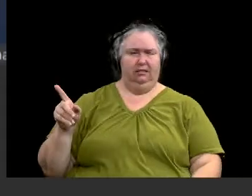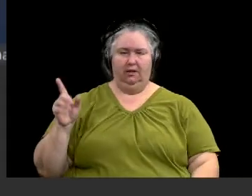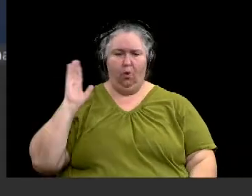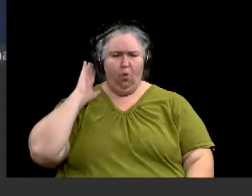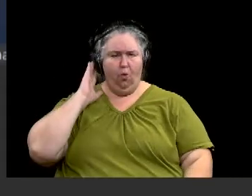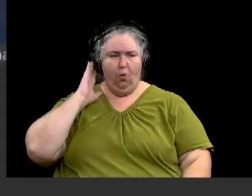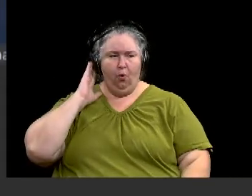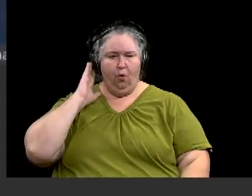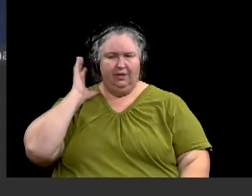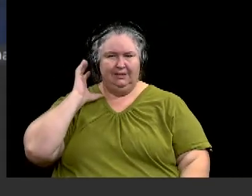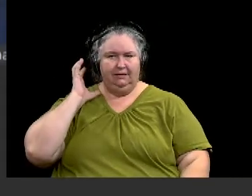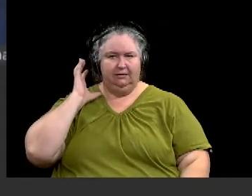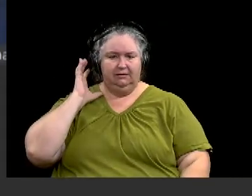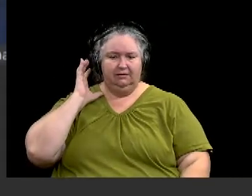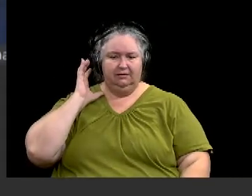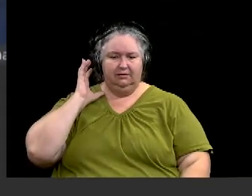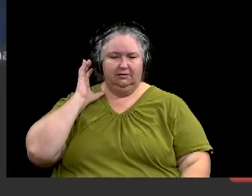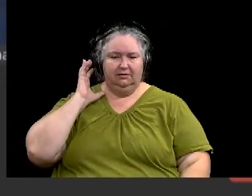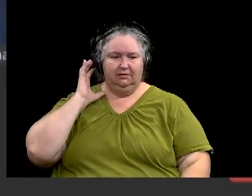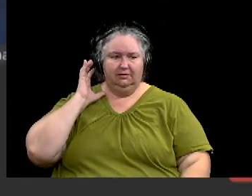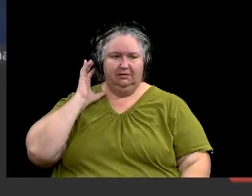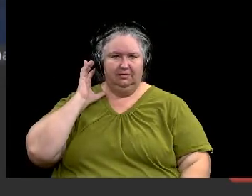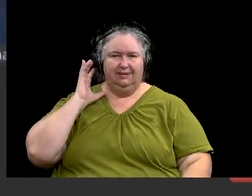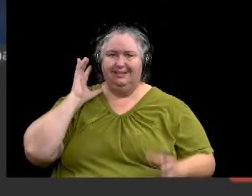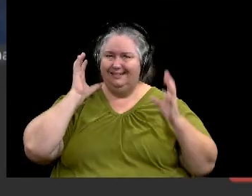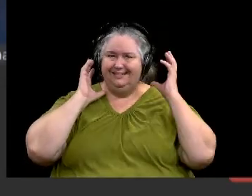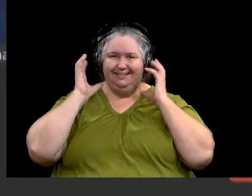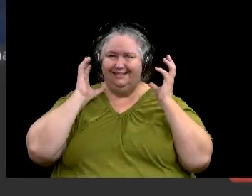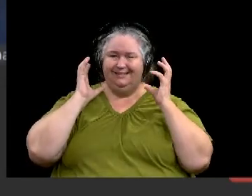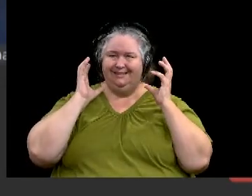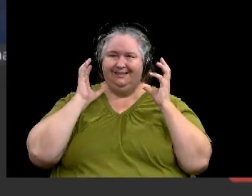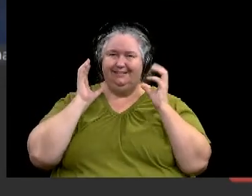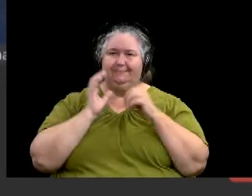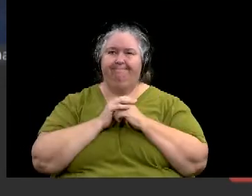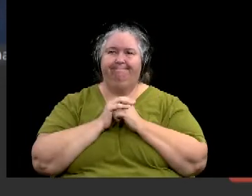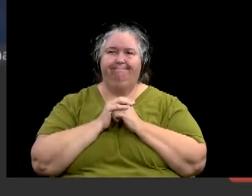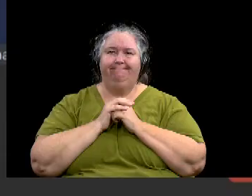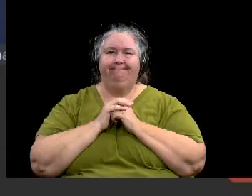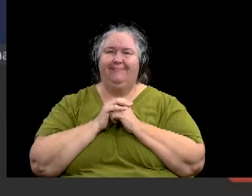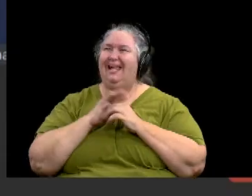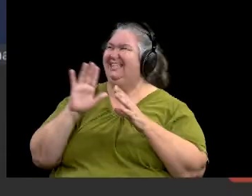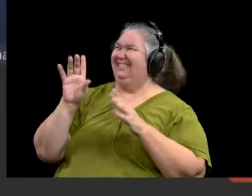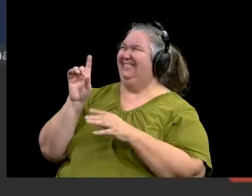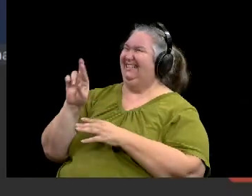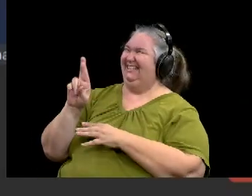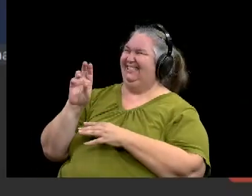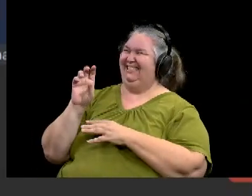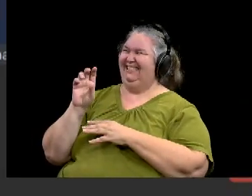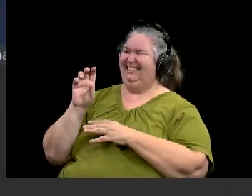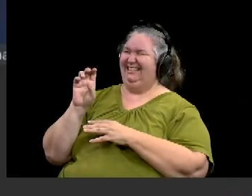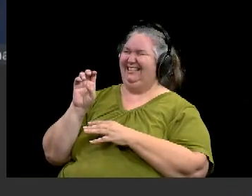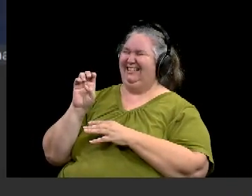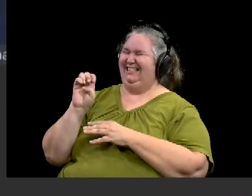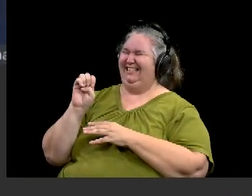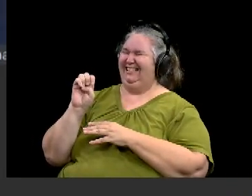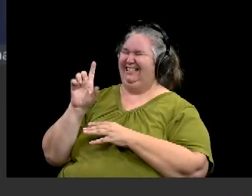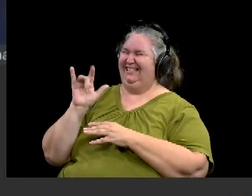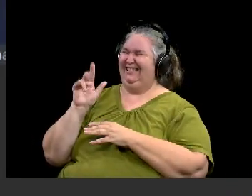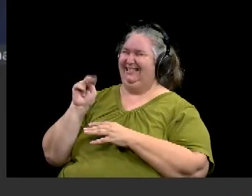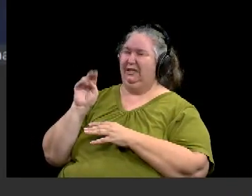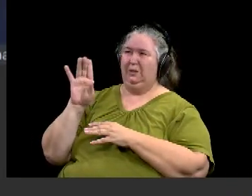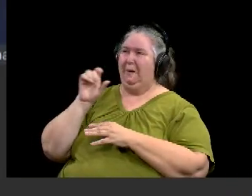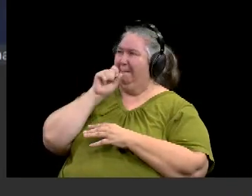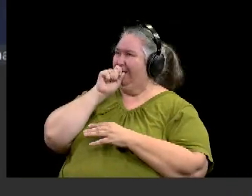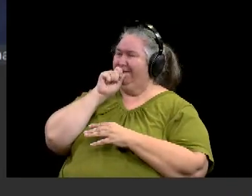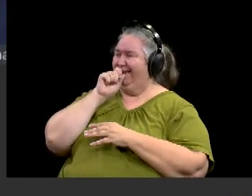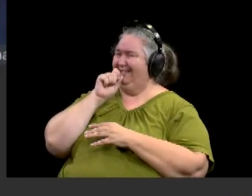it might take several weeks for the... Dr. Eliason, your microphone seems to be funny, or other people doing that as well. Can